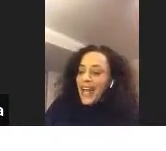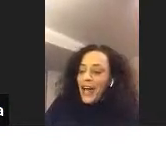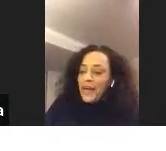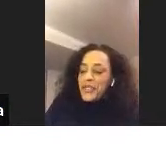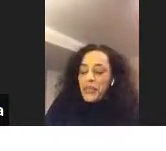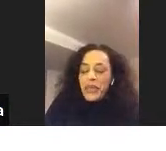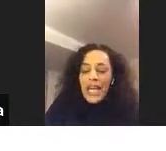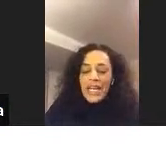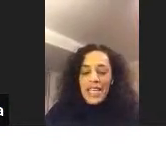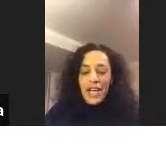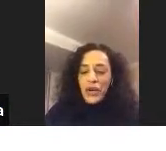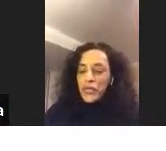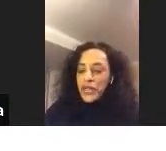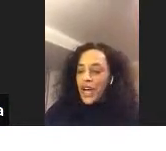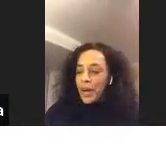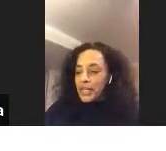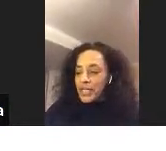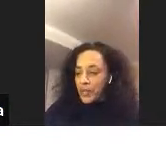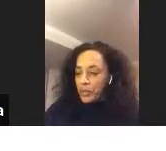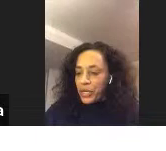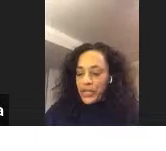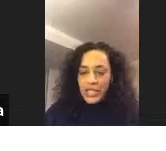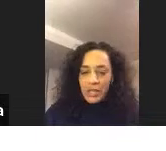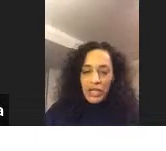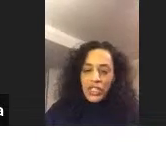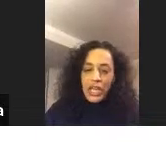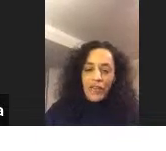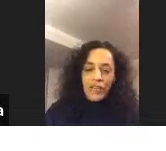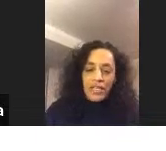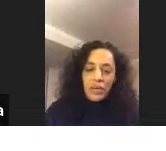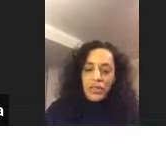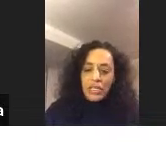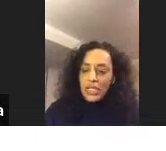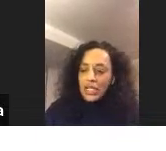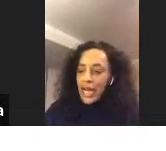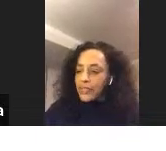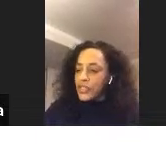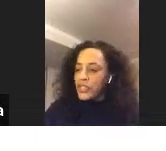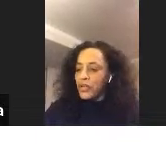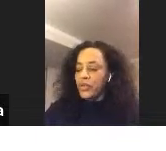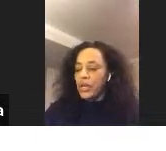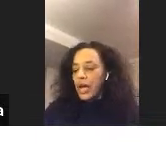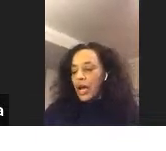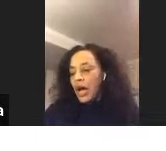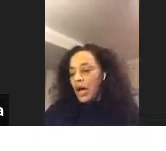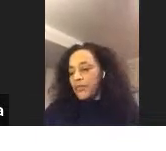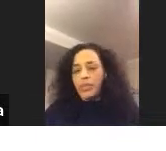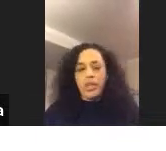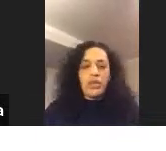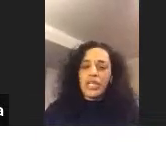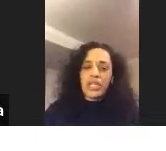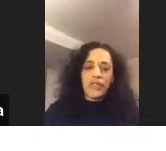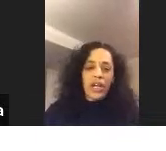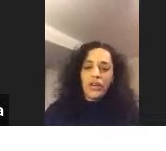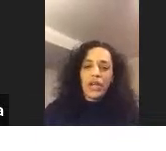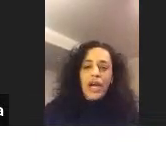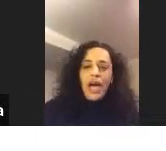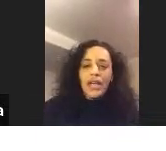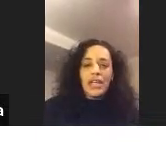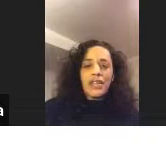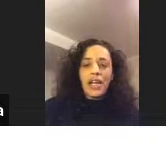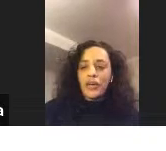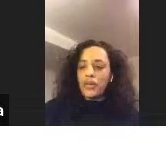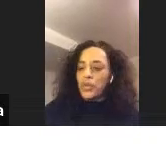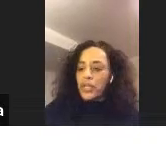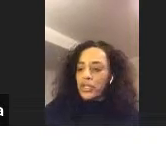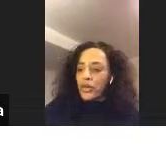everybody. So would like to echo the comments that were previously mentioned. Obviously, we're seeing a lot of concern from communities of color.